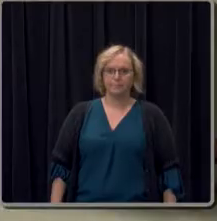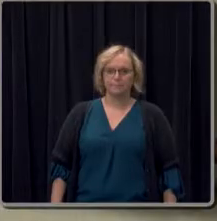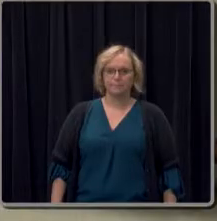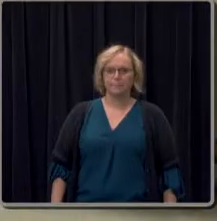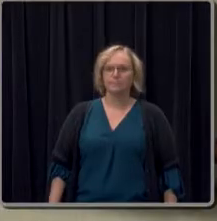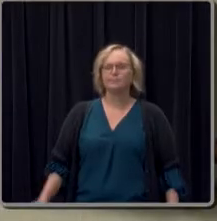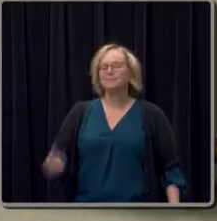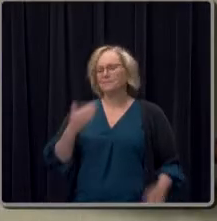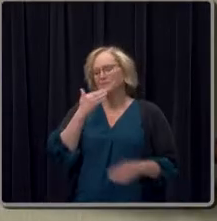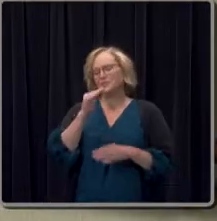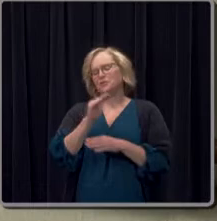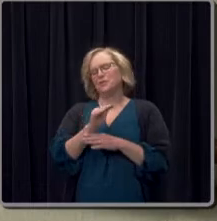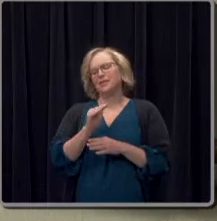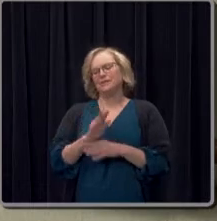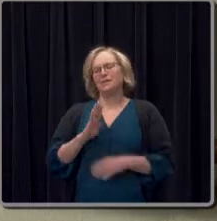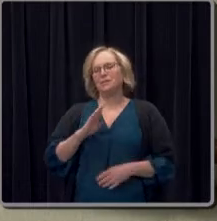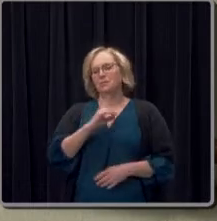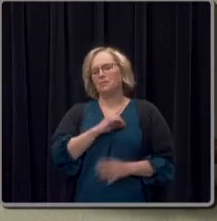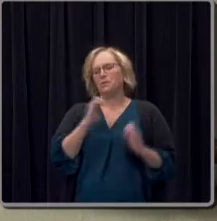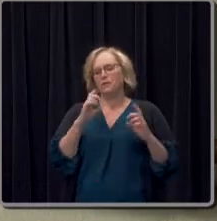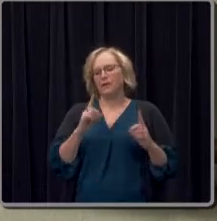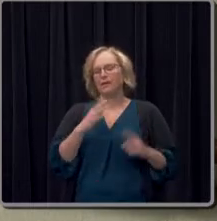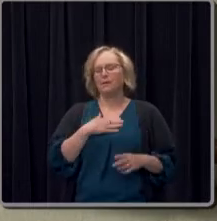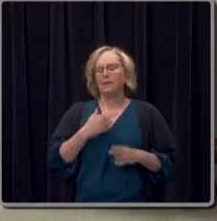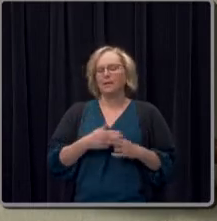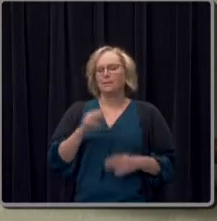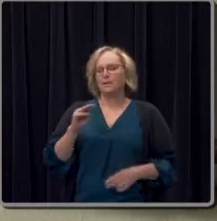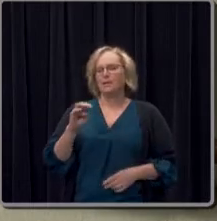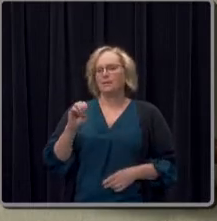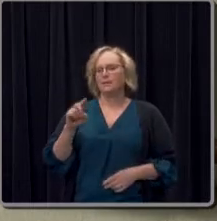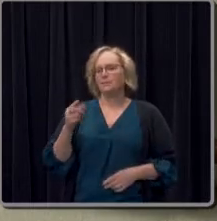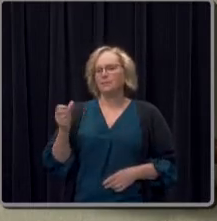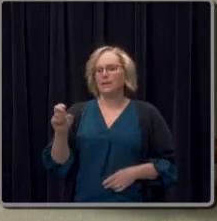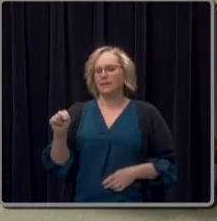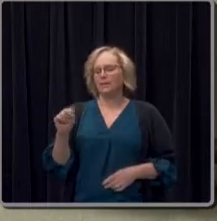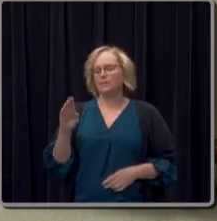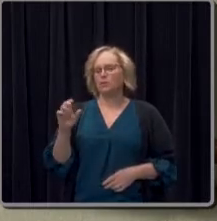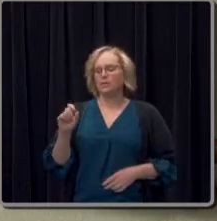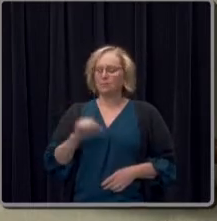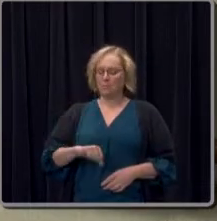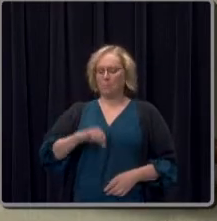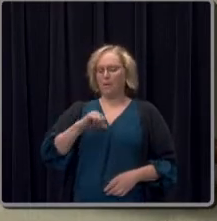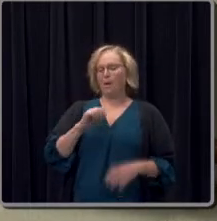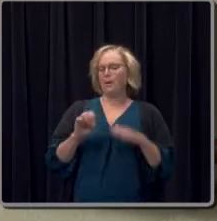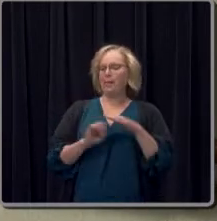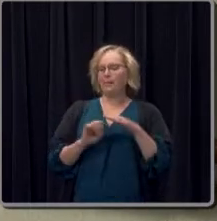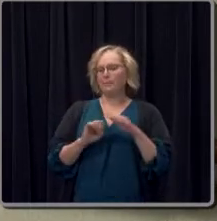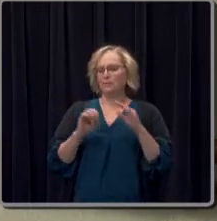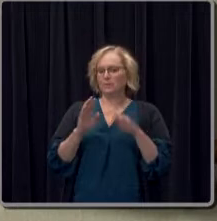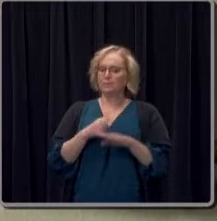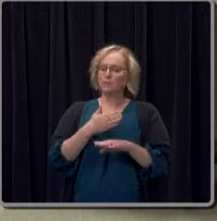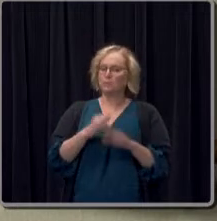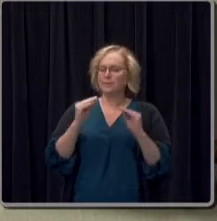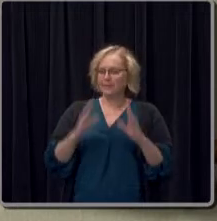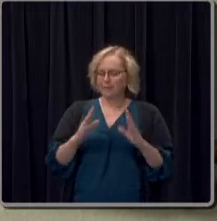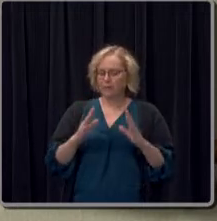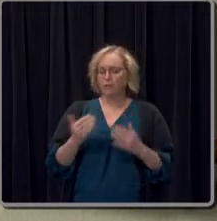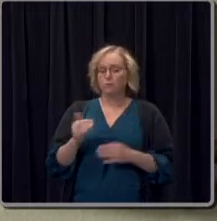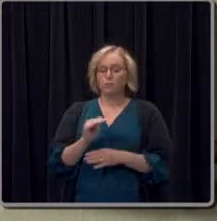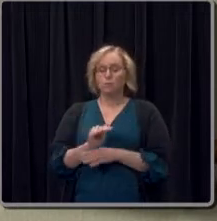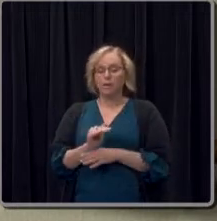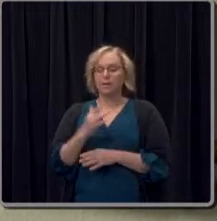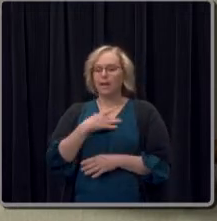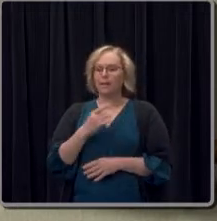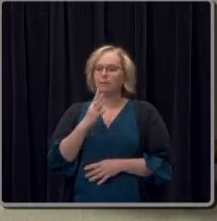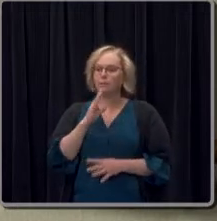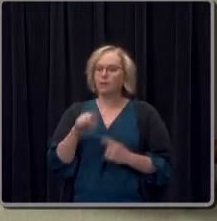Good evening, Board of Education. My name is Megan Bricks, and I'm a proud elementary music teacher here in Olathe. Tonight, I want to speak to you